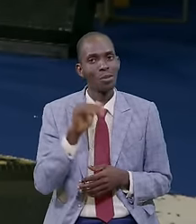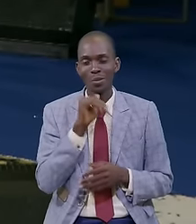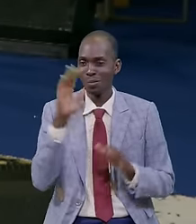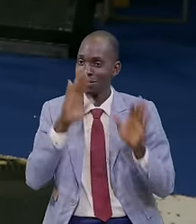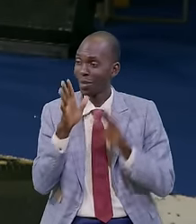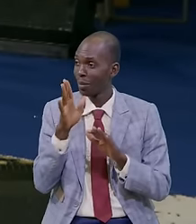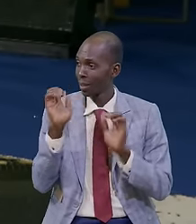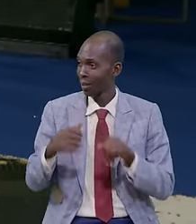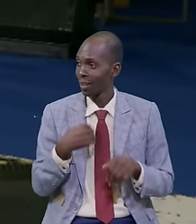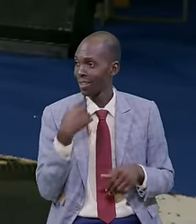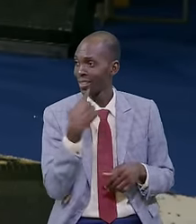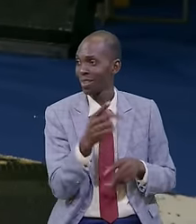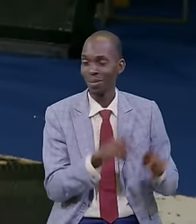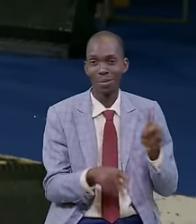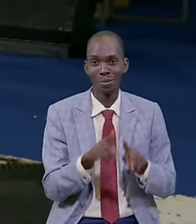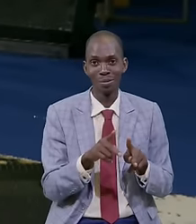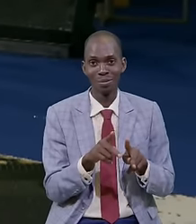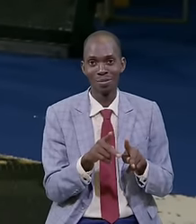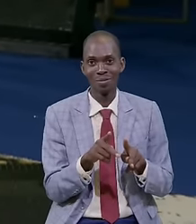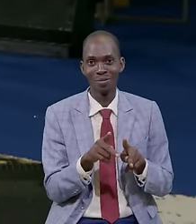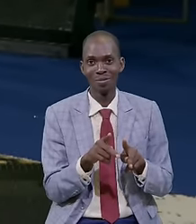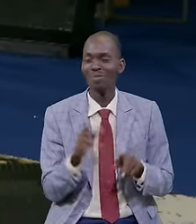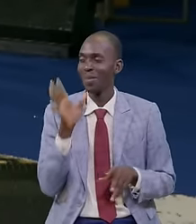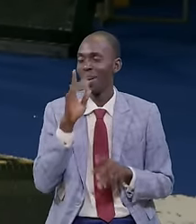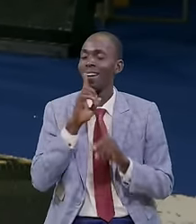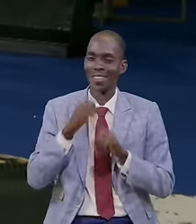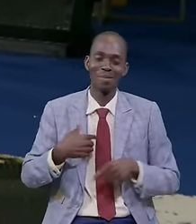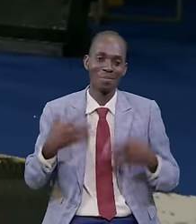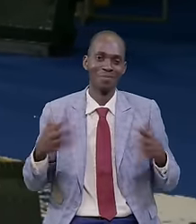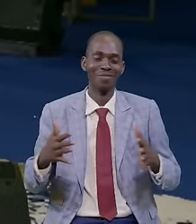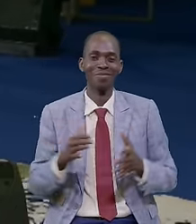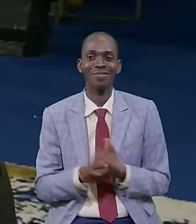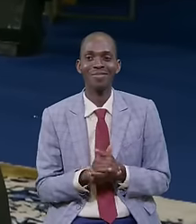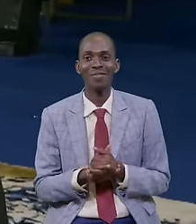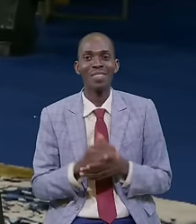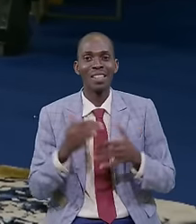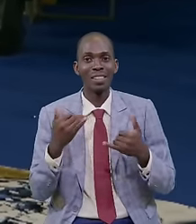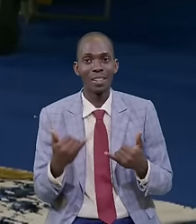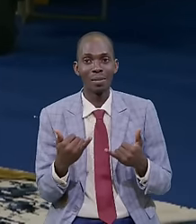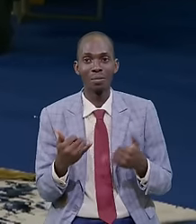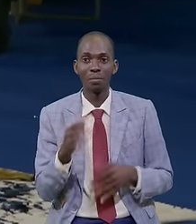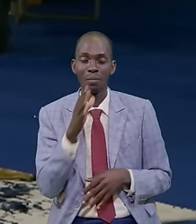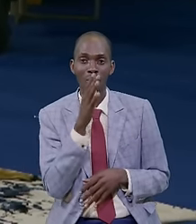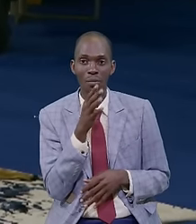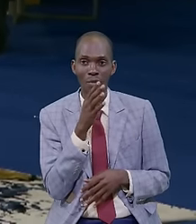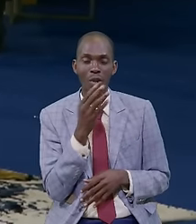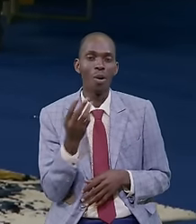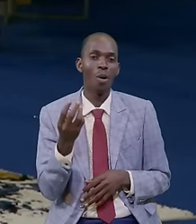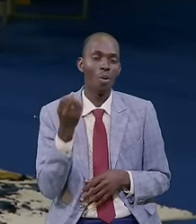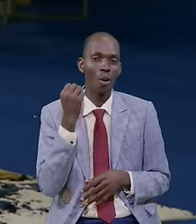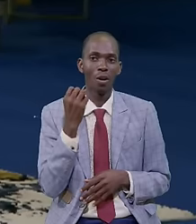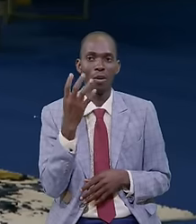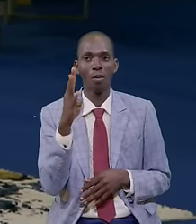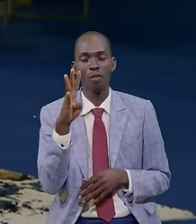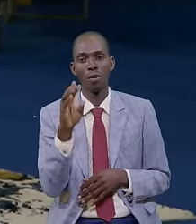mind? No, sir. No, she has answered me. Now, she was 40, she was